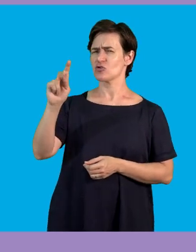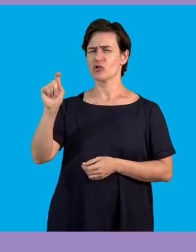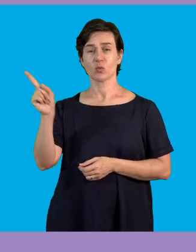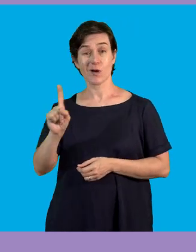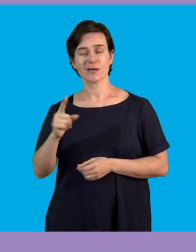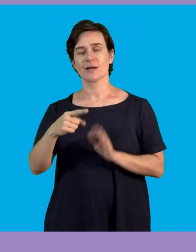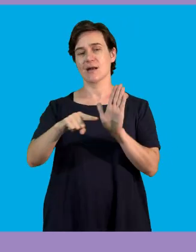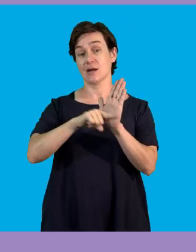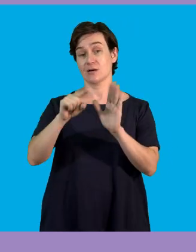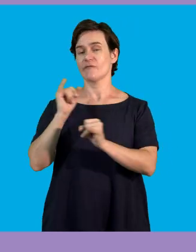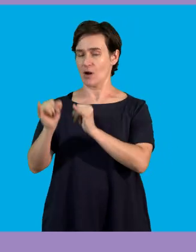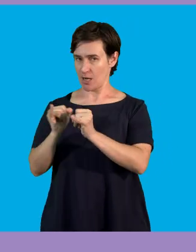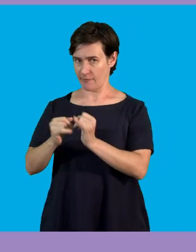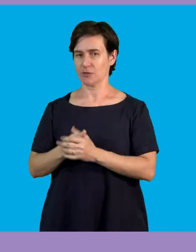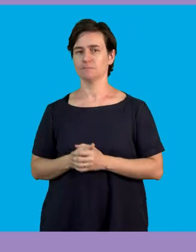11.